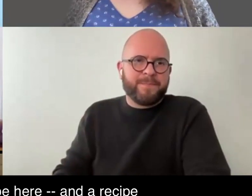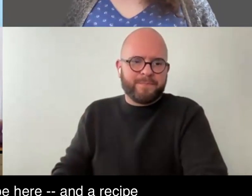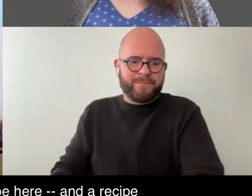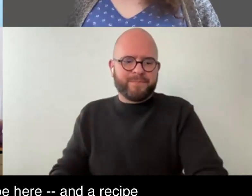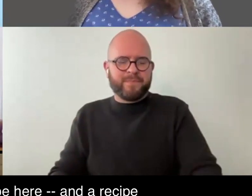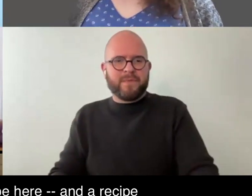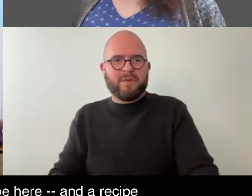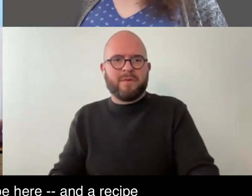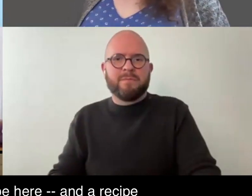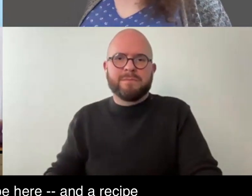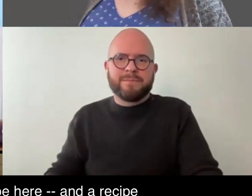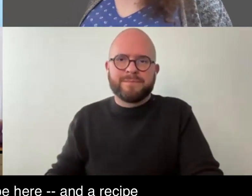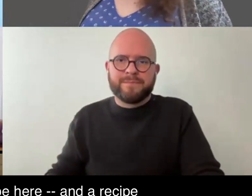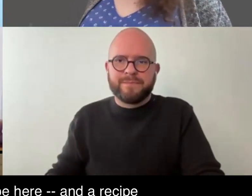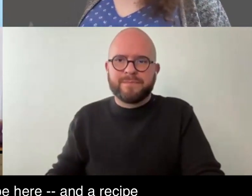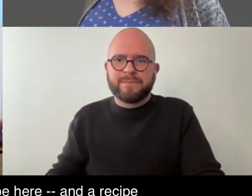so